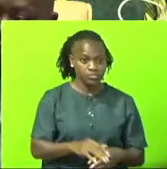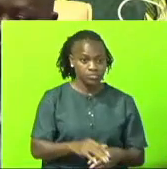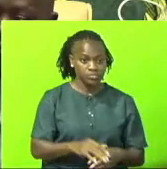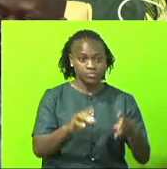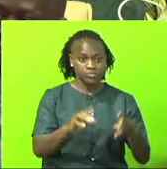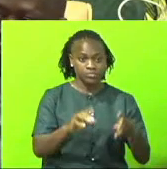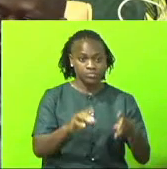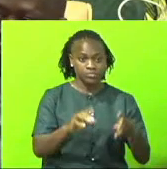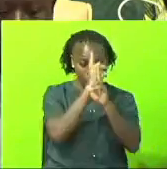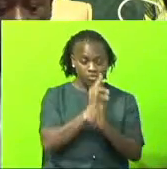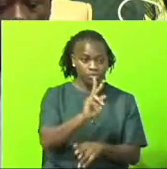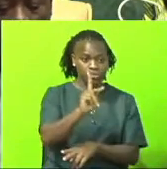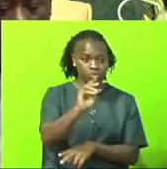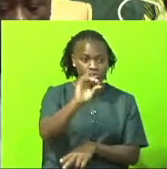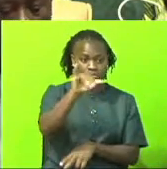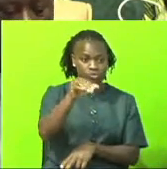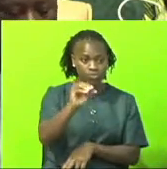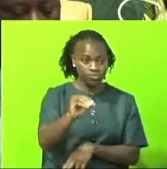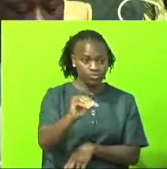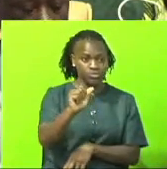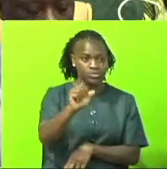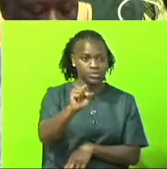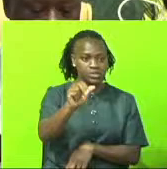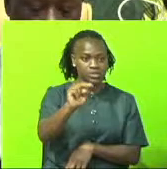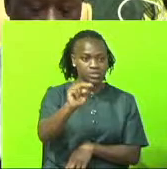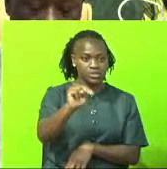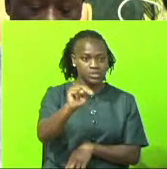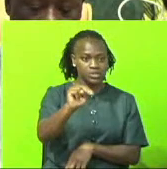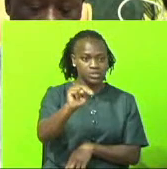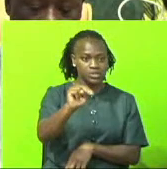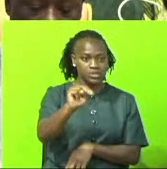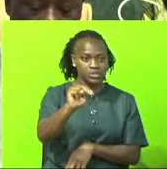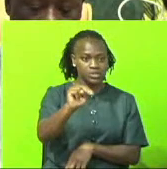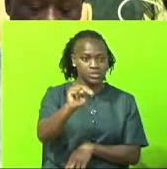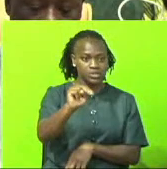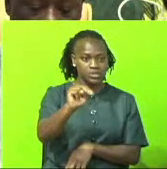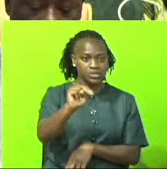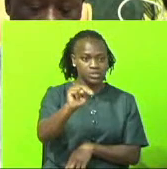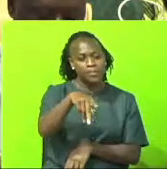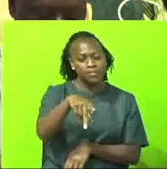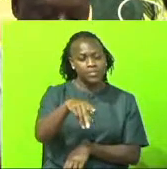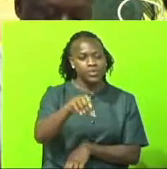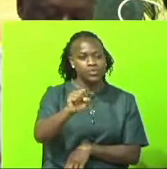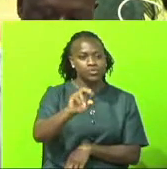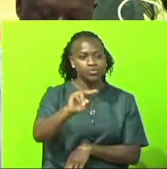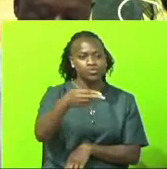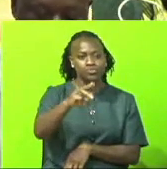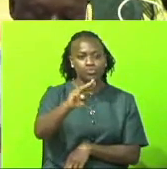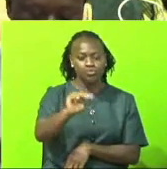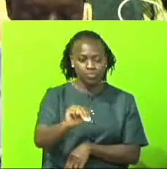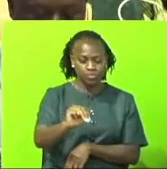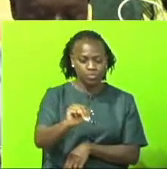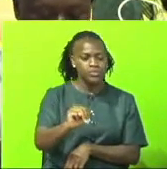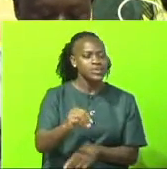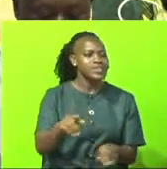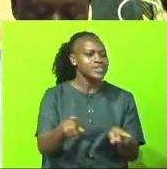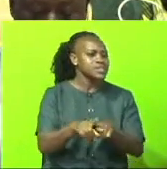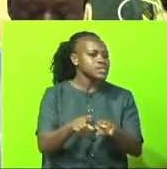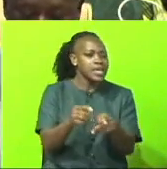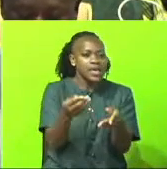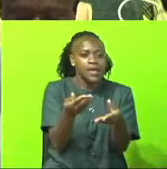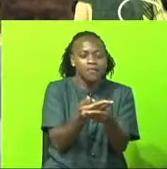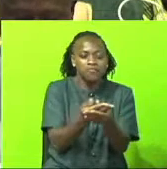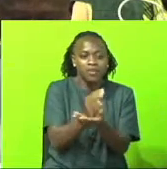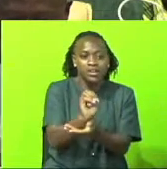Asante, the current NPP member for Suhum constituency in the Eastern region, has also filed with the